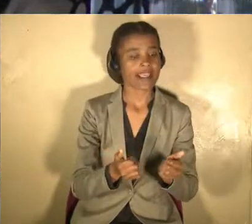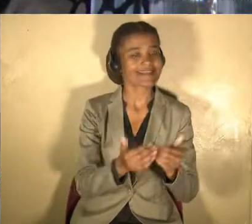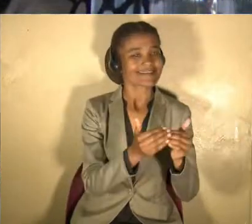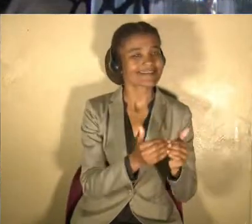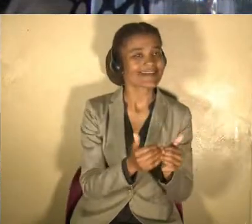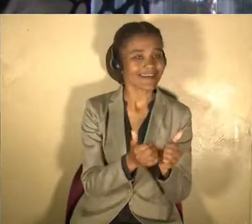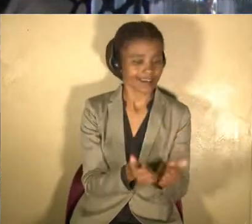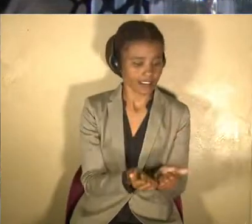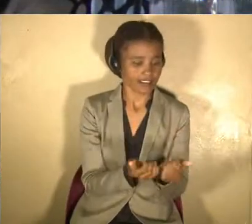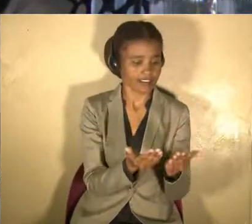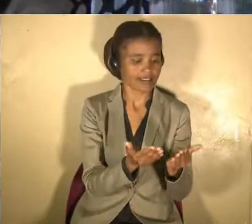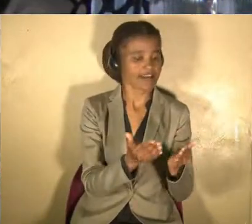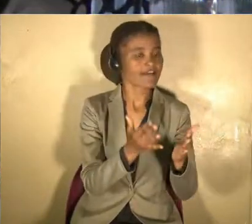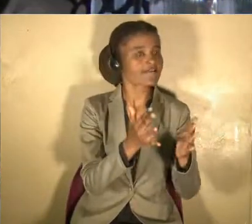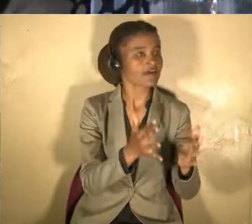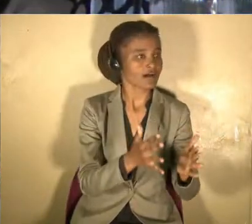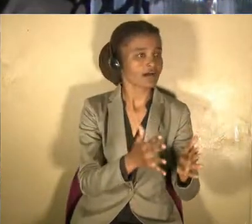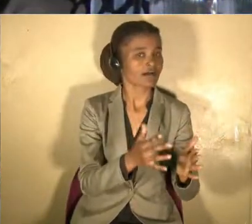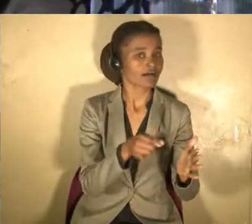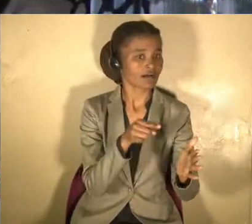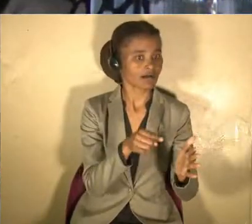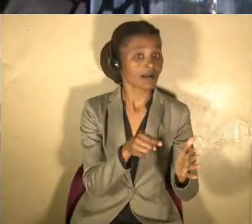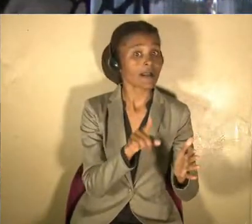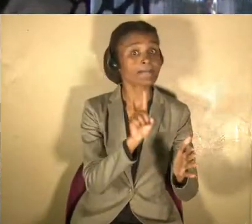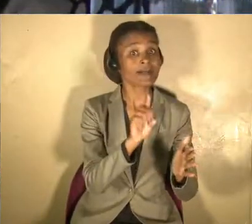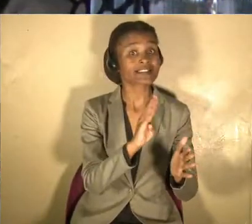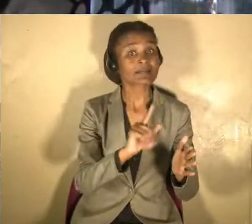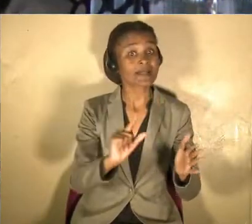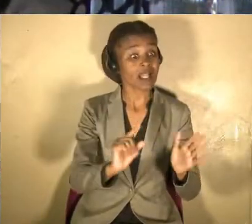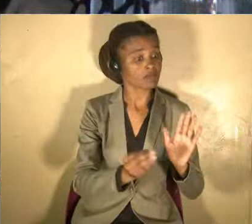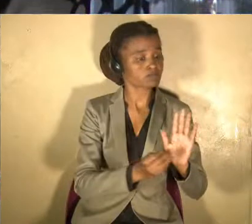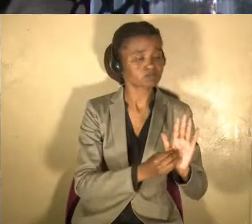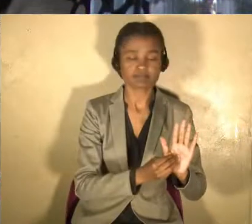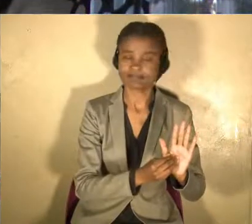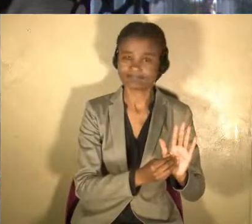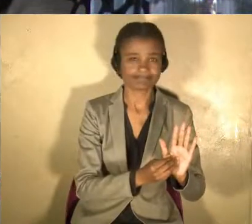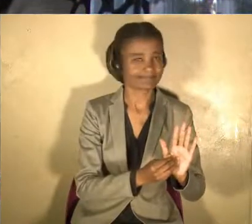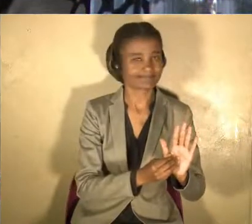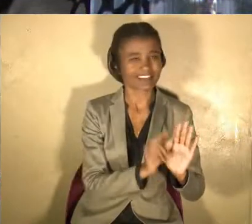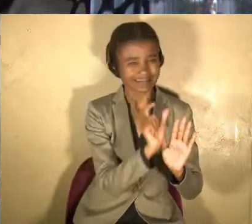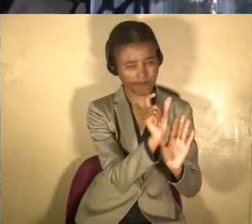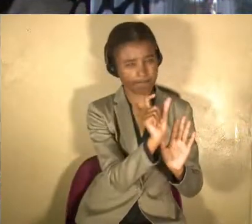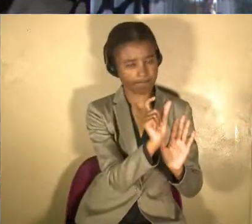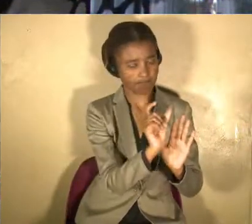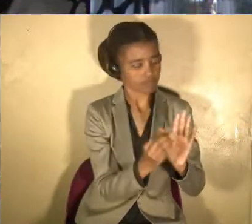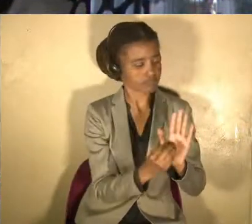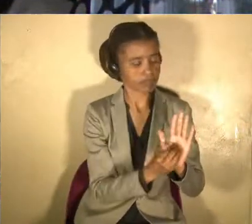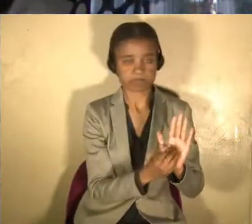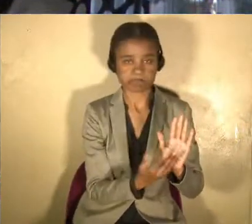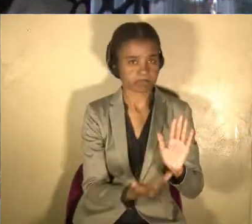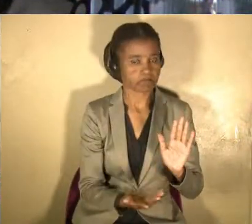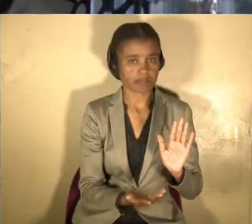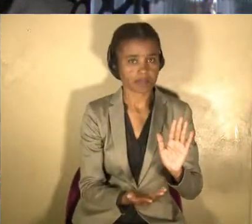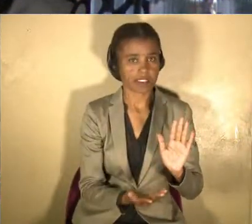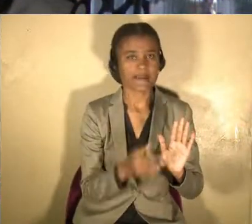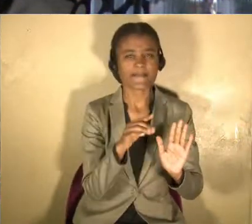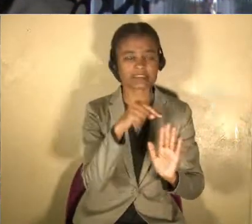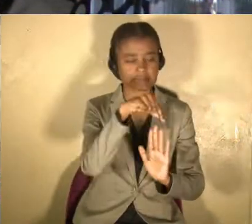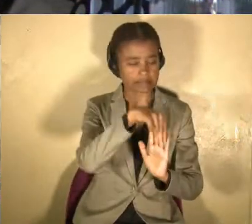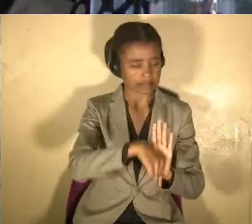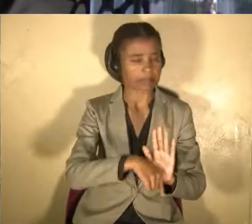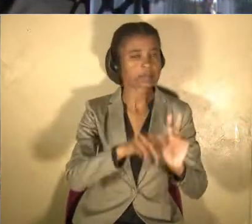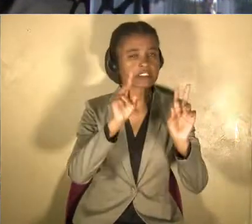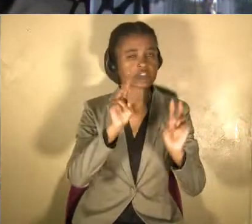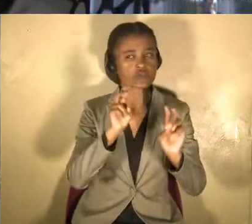bill, which is an abridged bill. It will address the comprehensive issues that foster